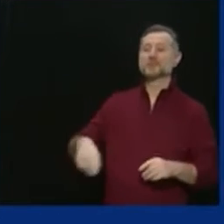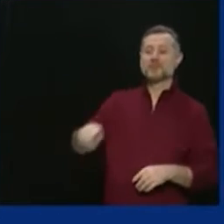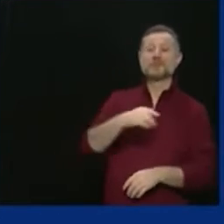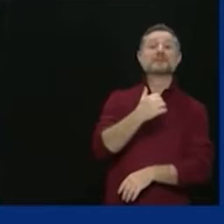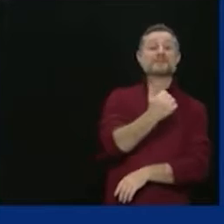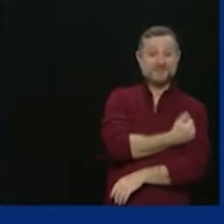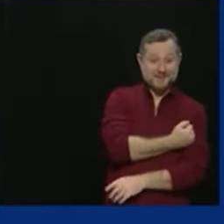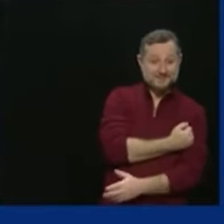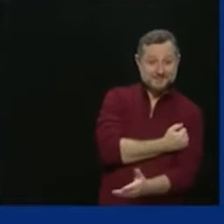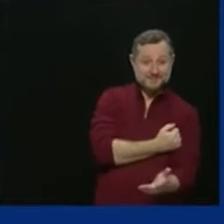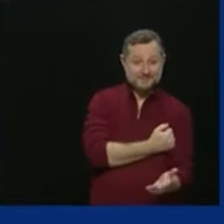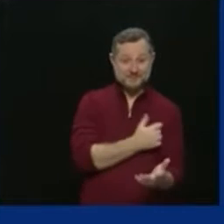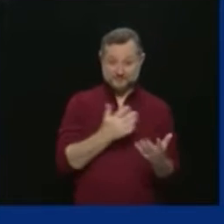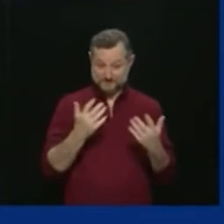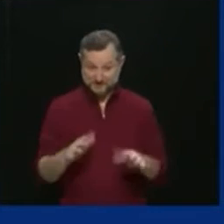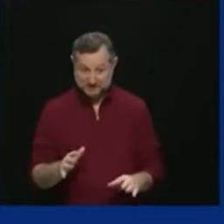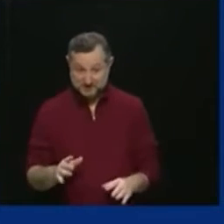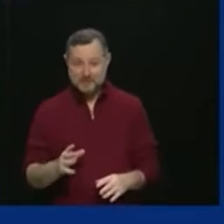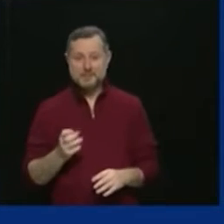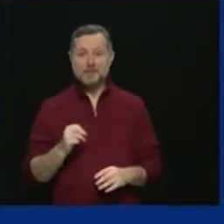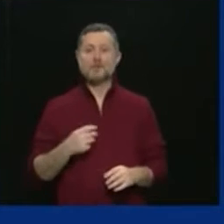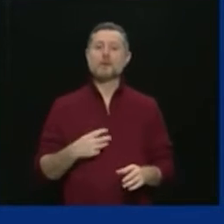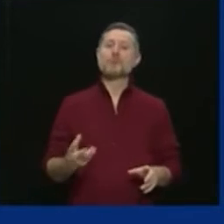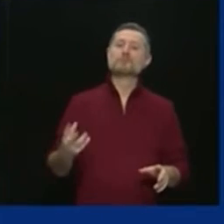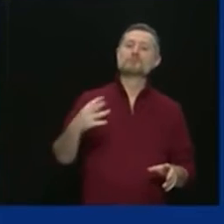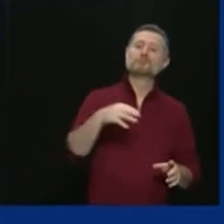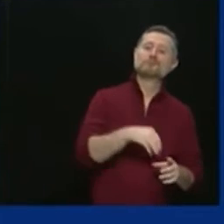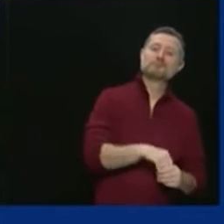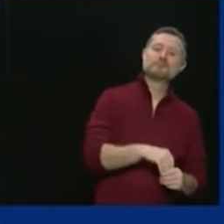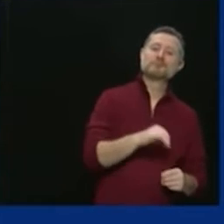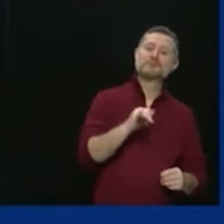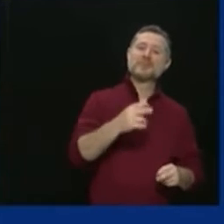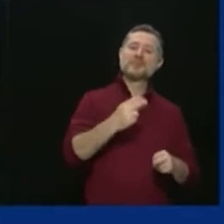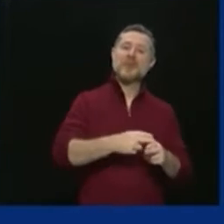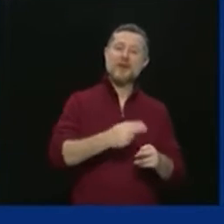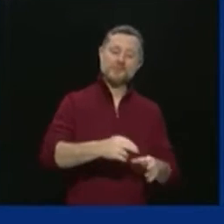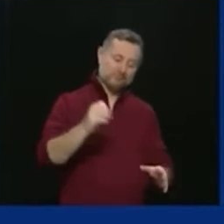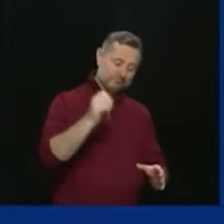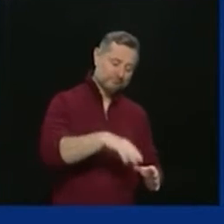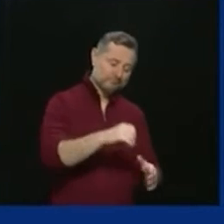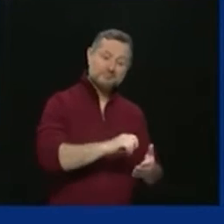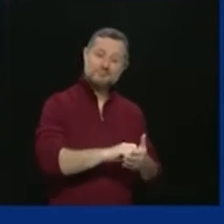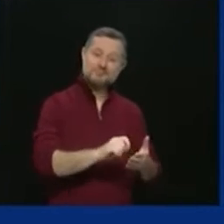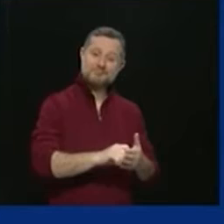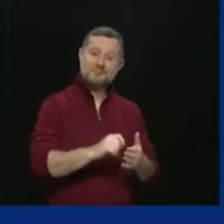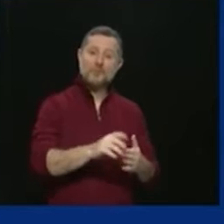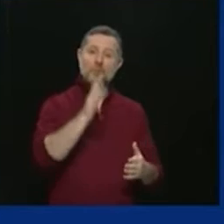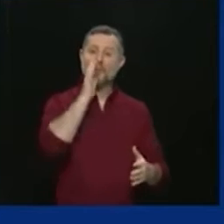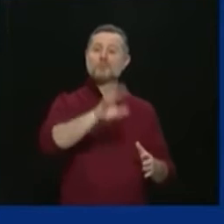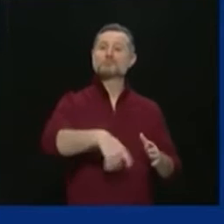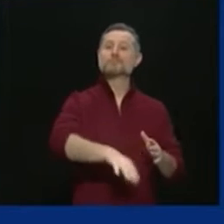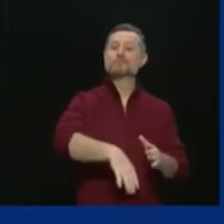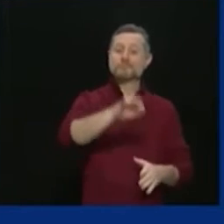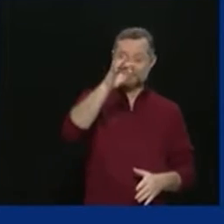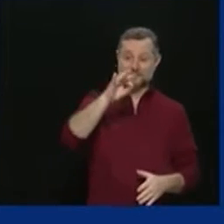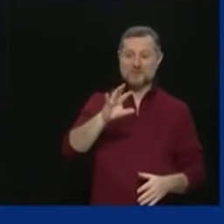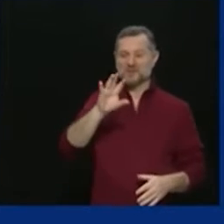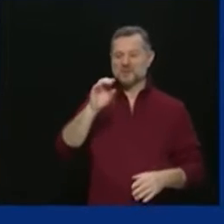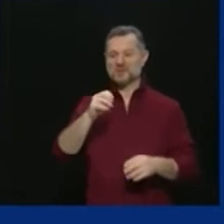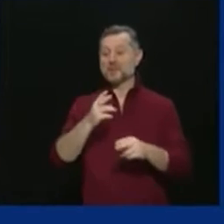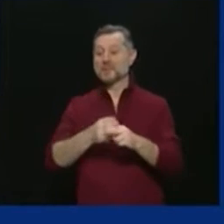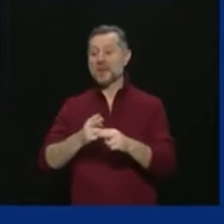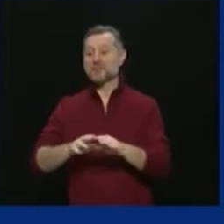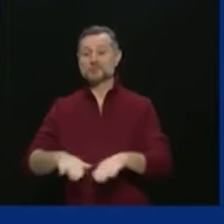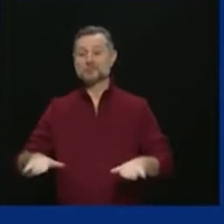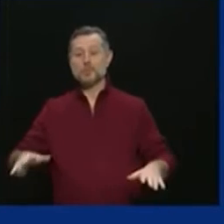then to be part of a pool, and we'll be selecting 50 names of children who will receive